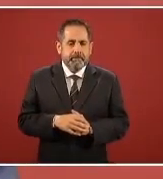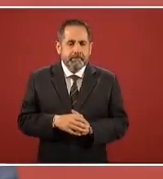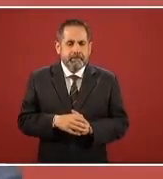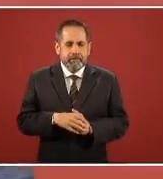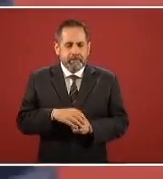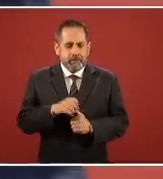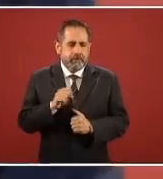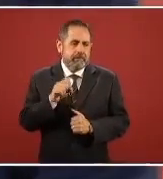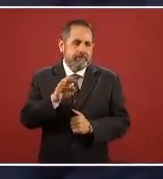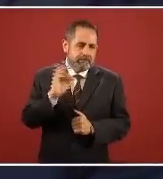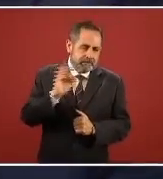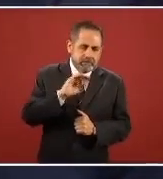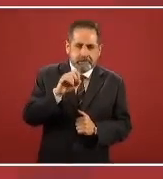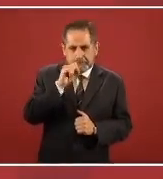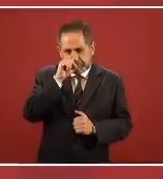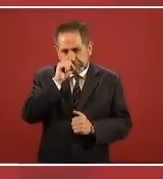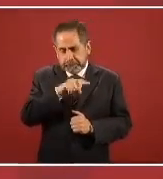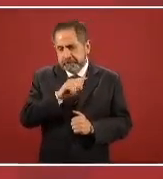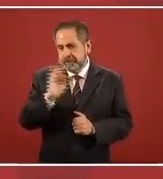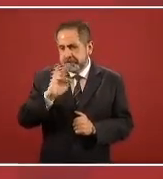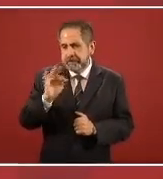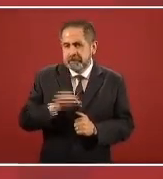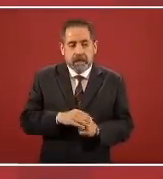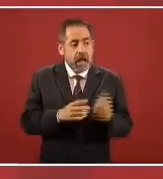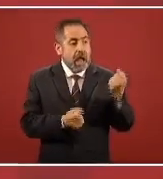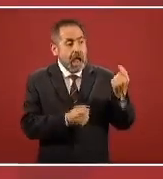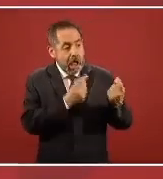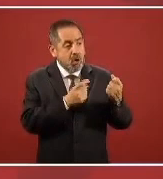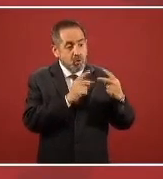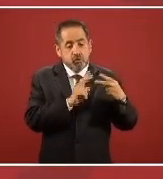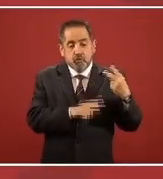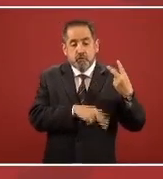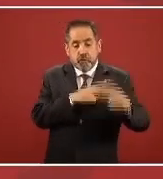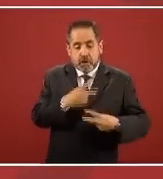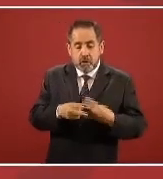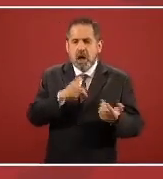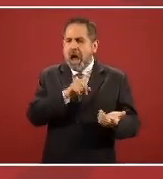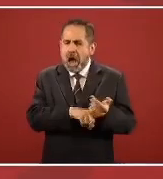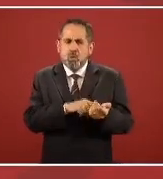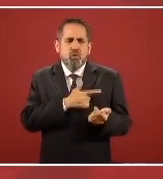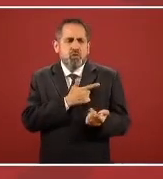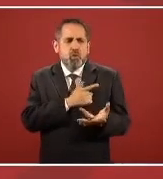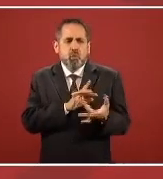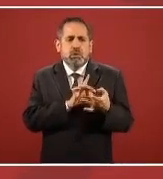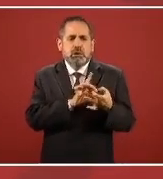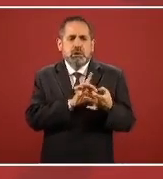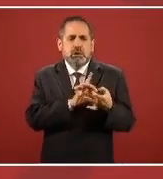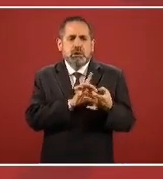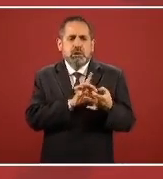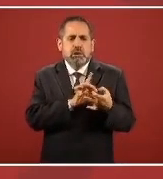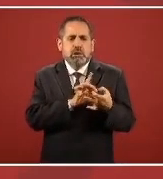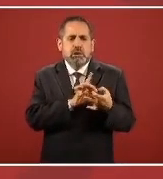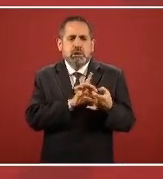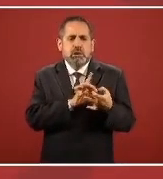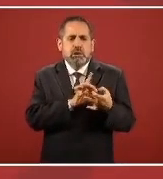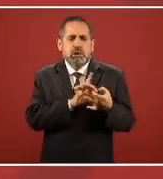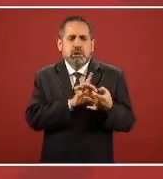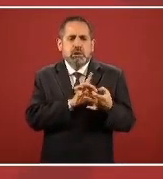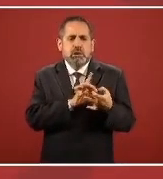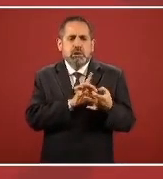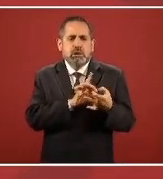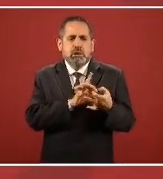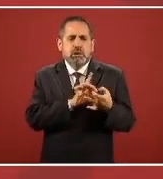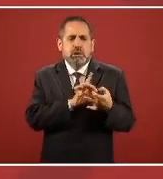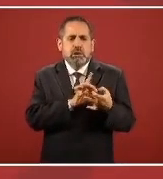es probable. Because it is de que provable. Los que asistieron, that algunos sean simpatizantes del PAN. Because some of those